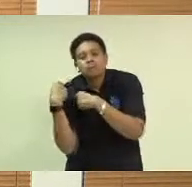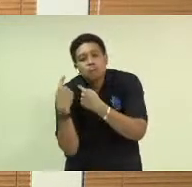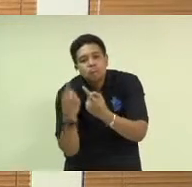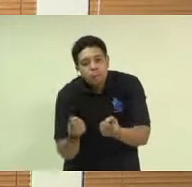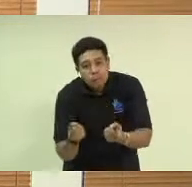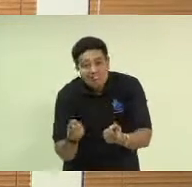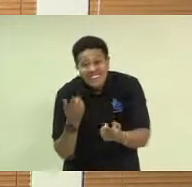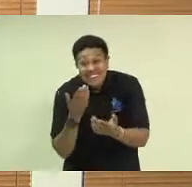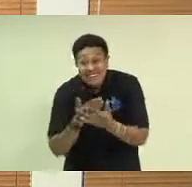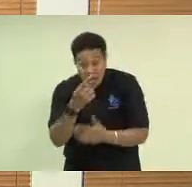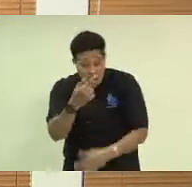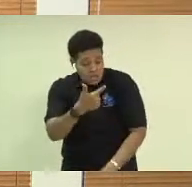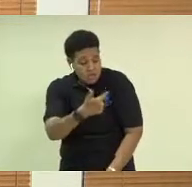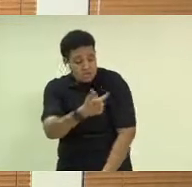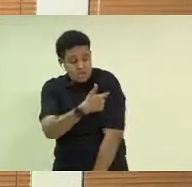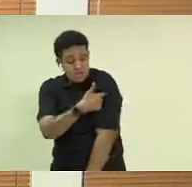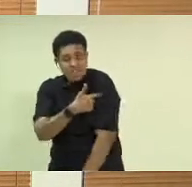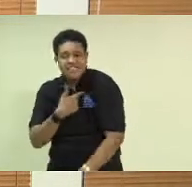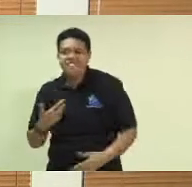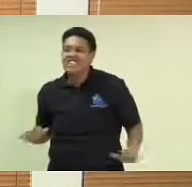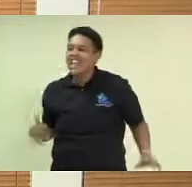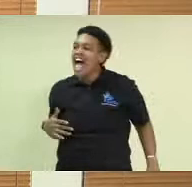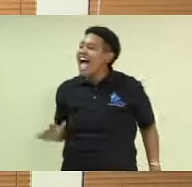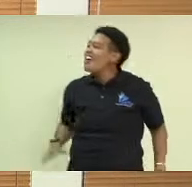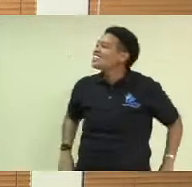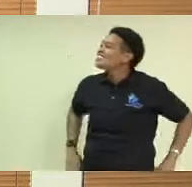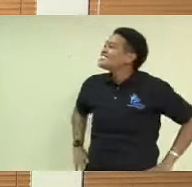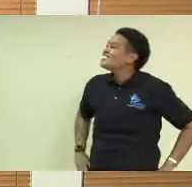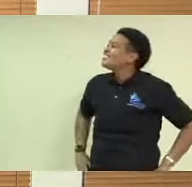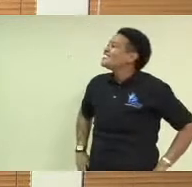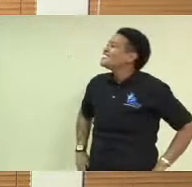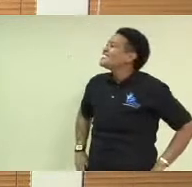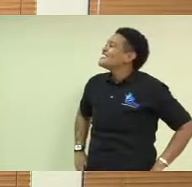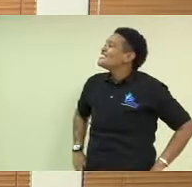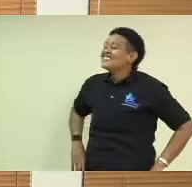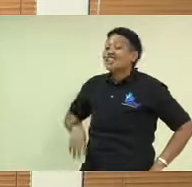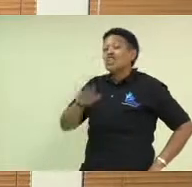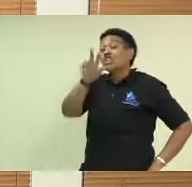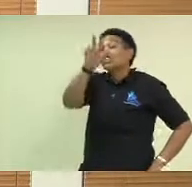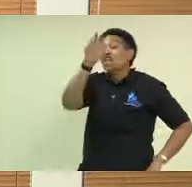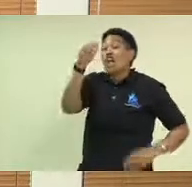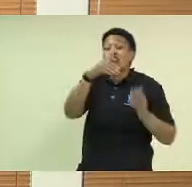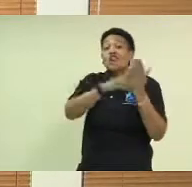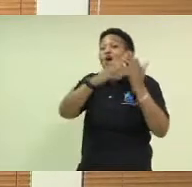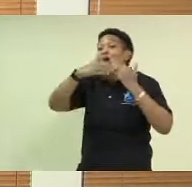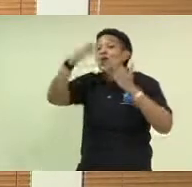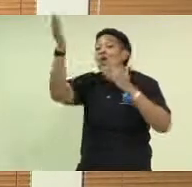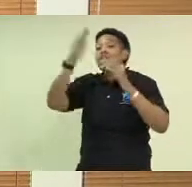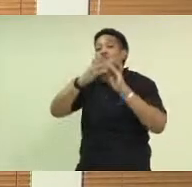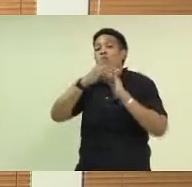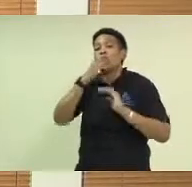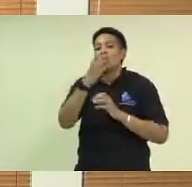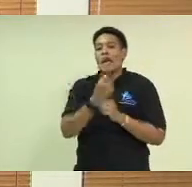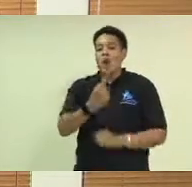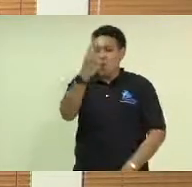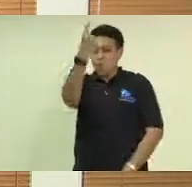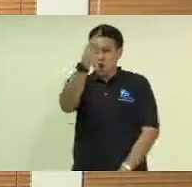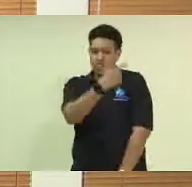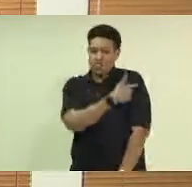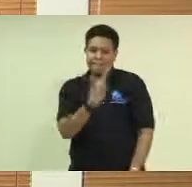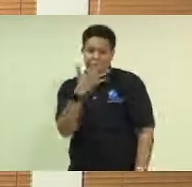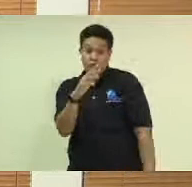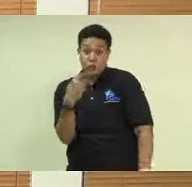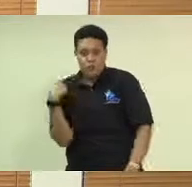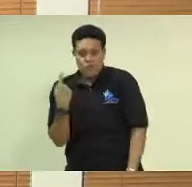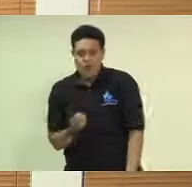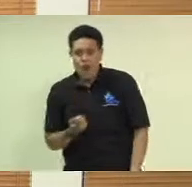you are vaccinated, and there are 300,000+ Jamaicans who have had at least one dose, the fact